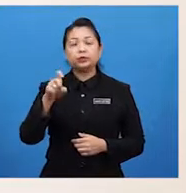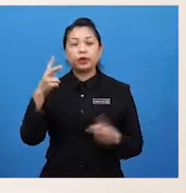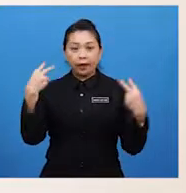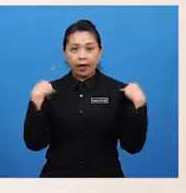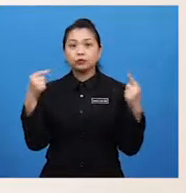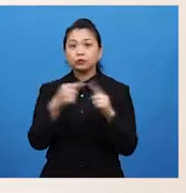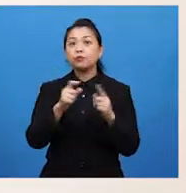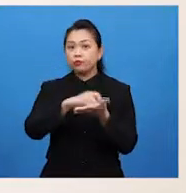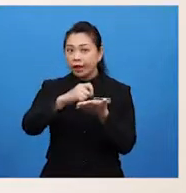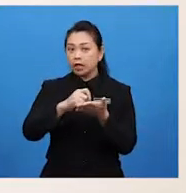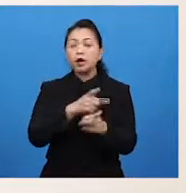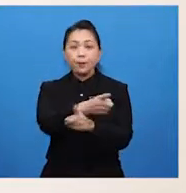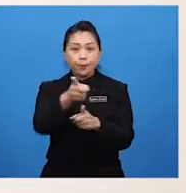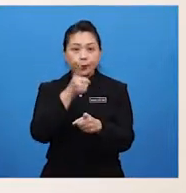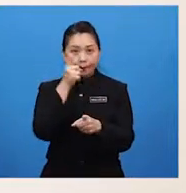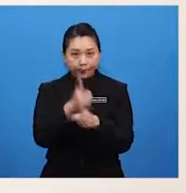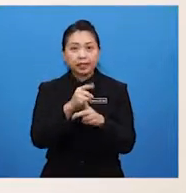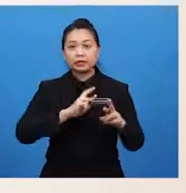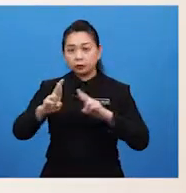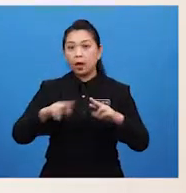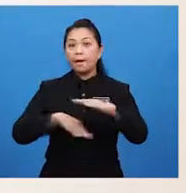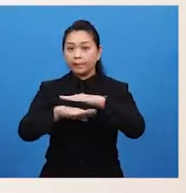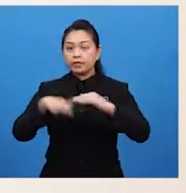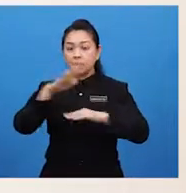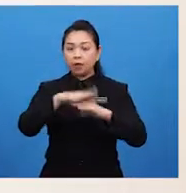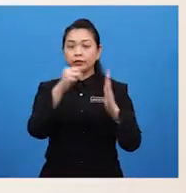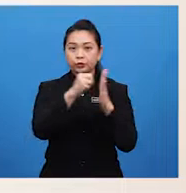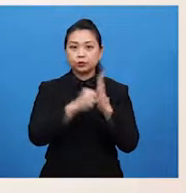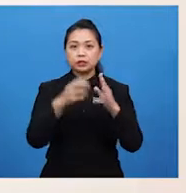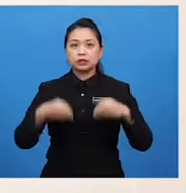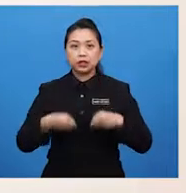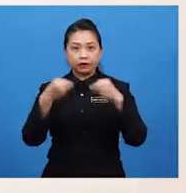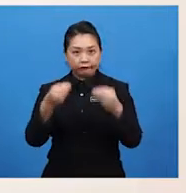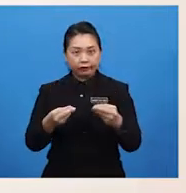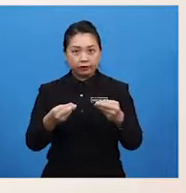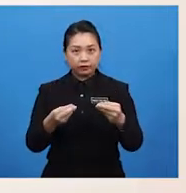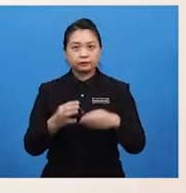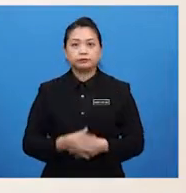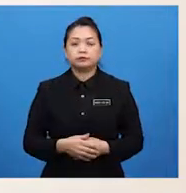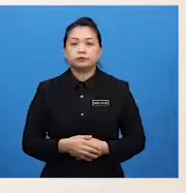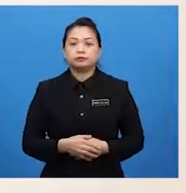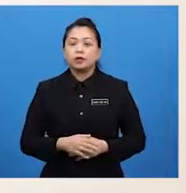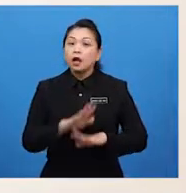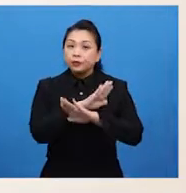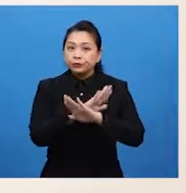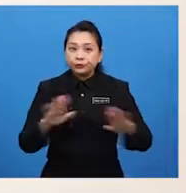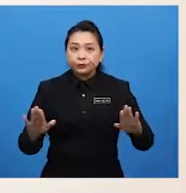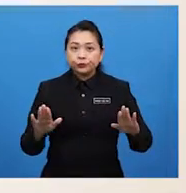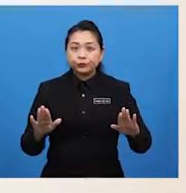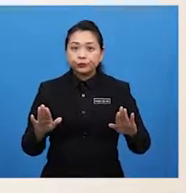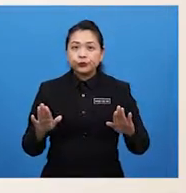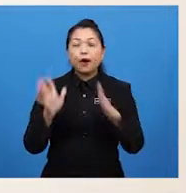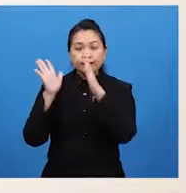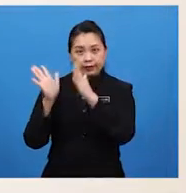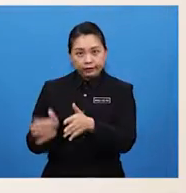appropriate response based on the notes given with the email. Do not leave